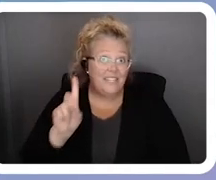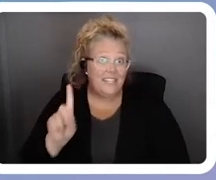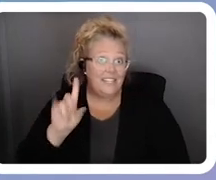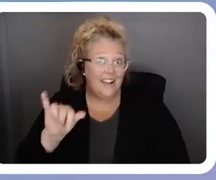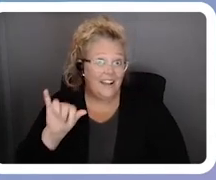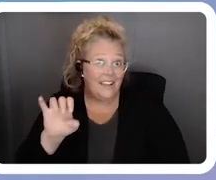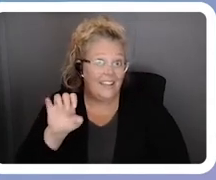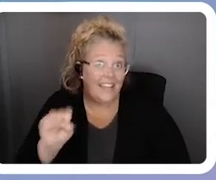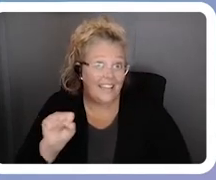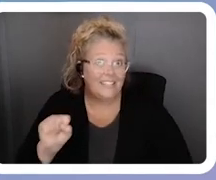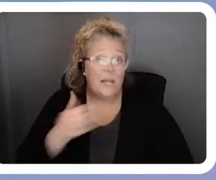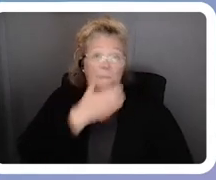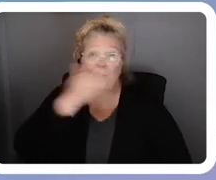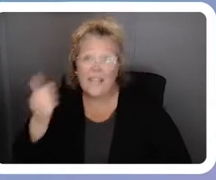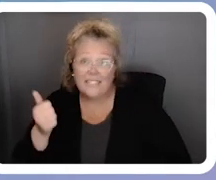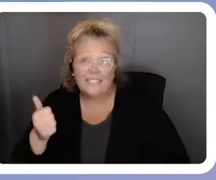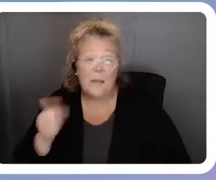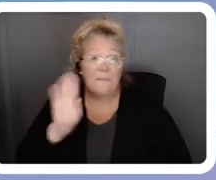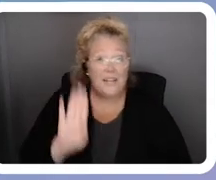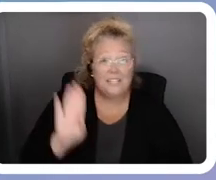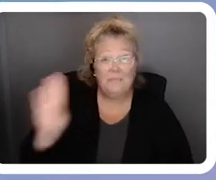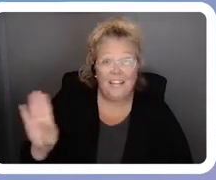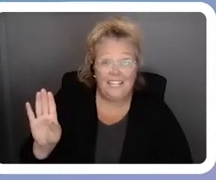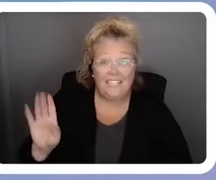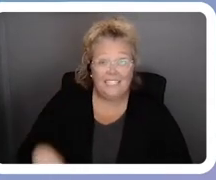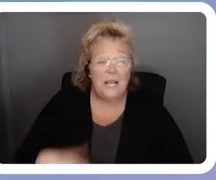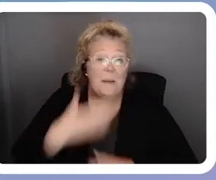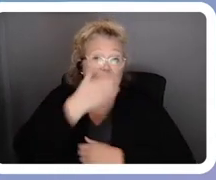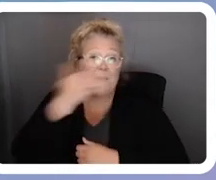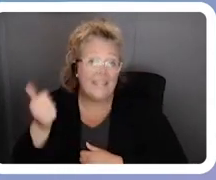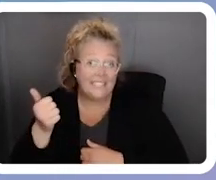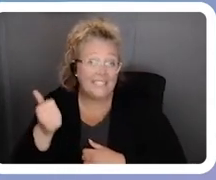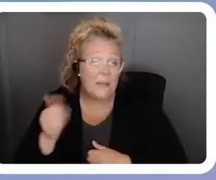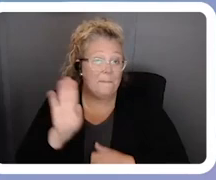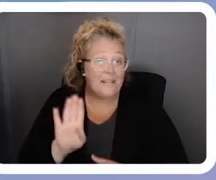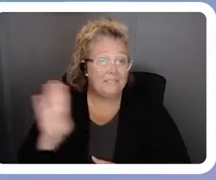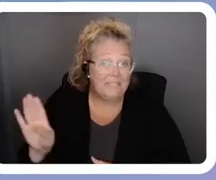B-U-D-D-I-E-S. B-U-D-D-I-E-S. Best buddies.